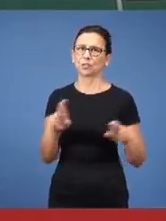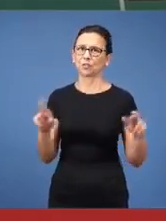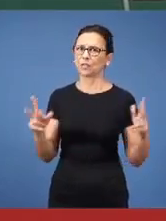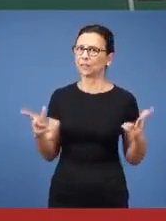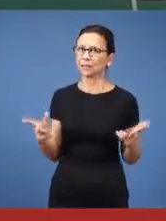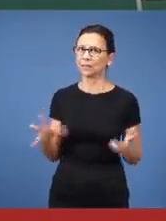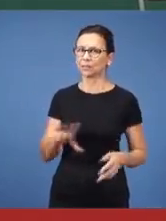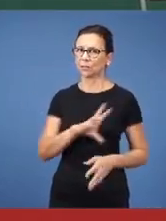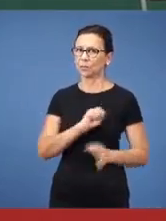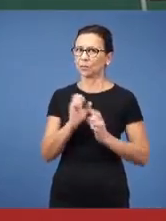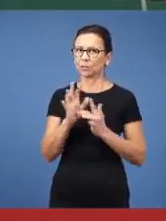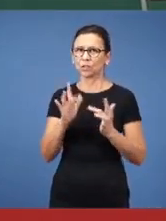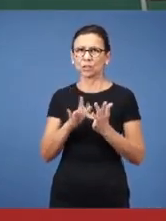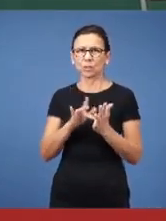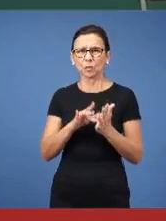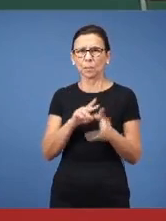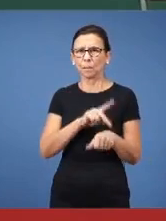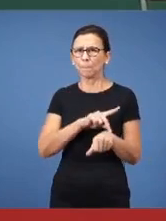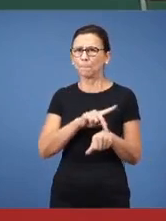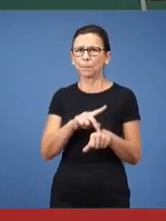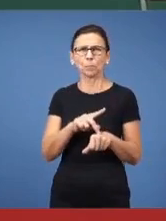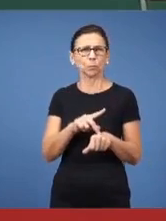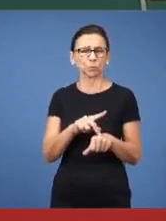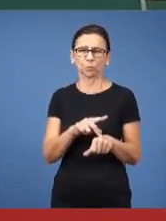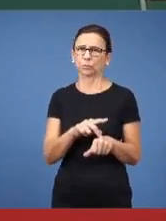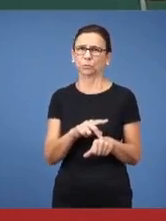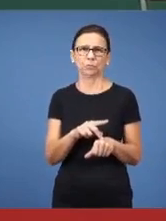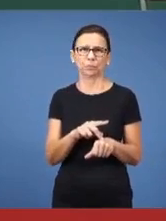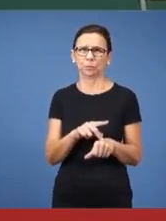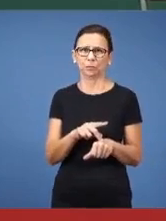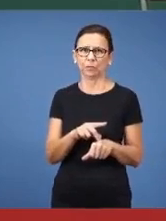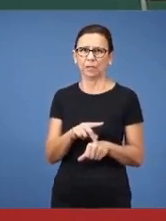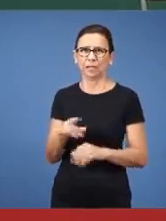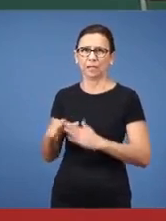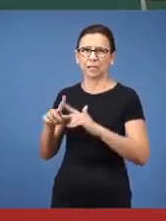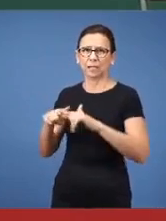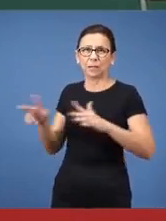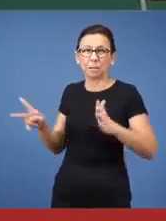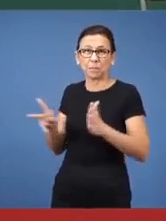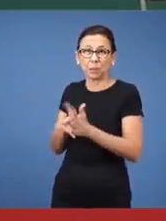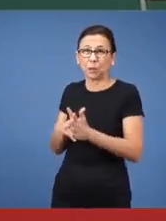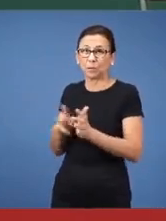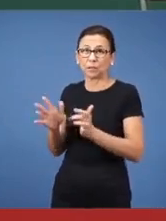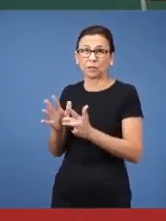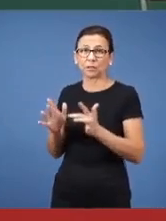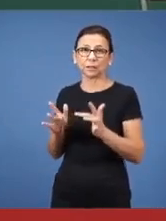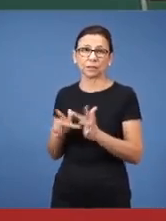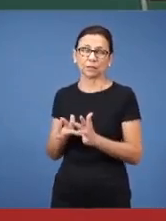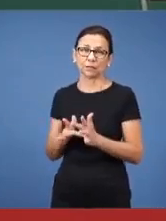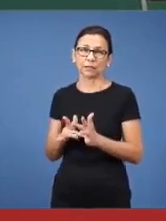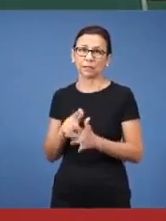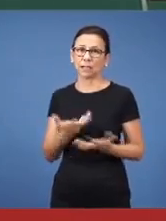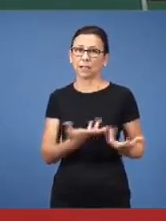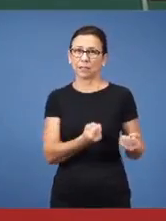do. No, this love is unconditional. It is His bride. It is His church.